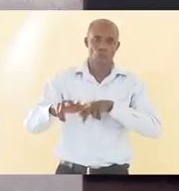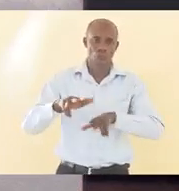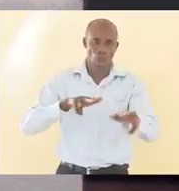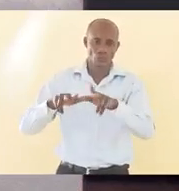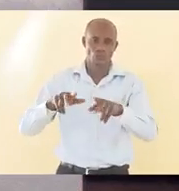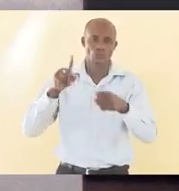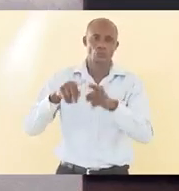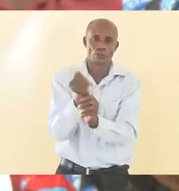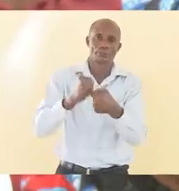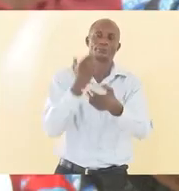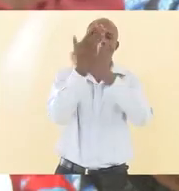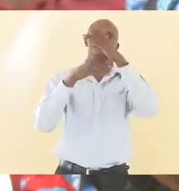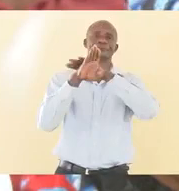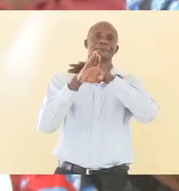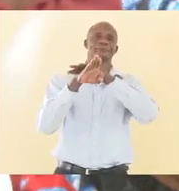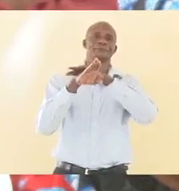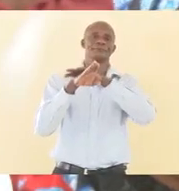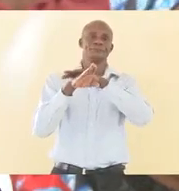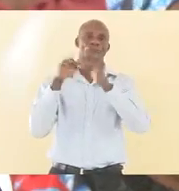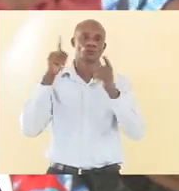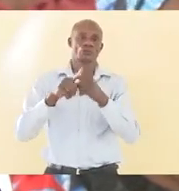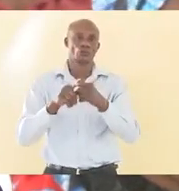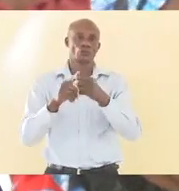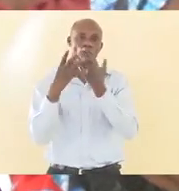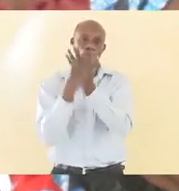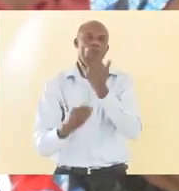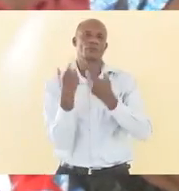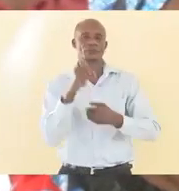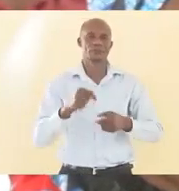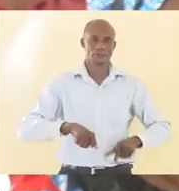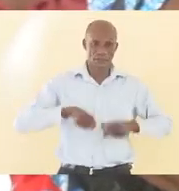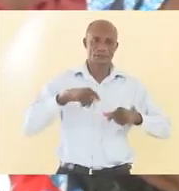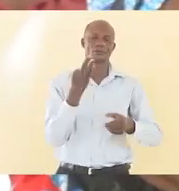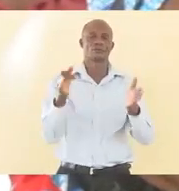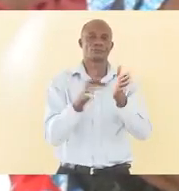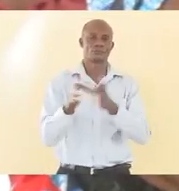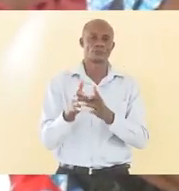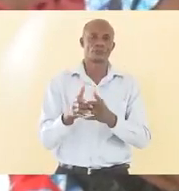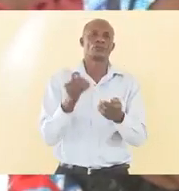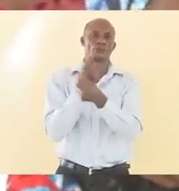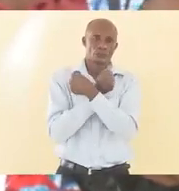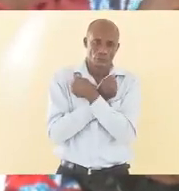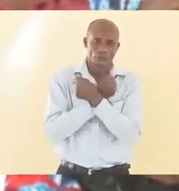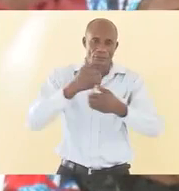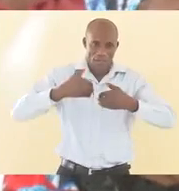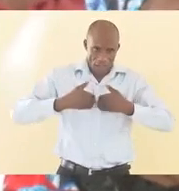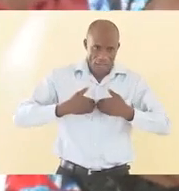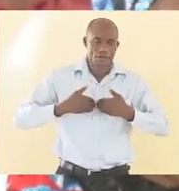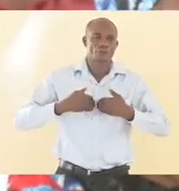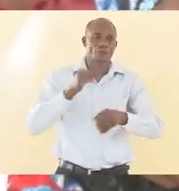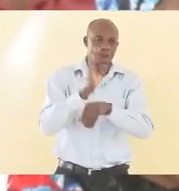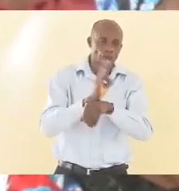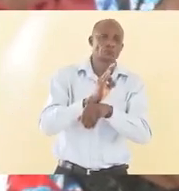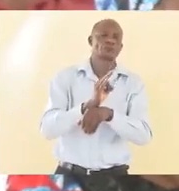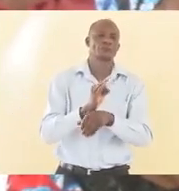towards making heaven. We are called toward living the life of Jesus Christ as believers. Love has a role to